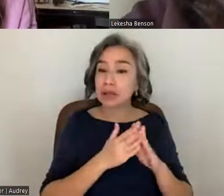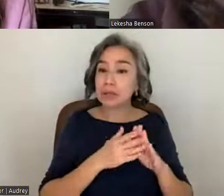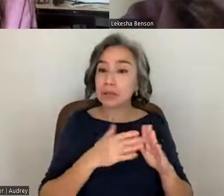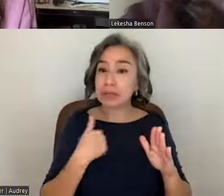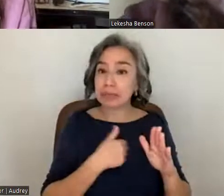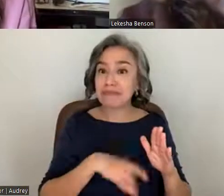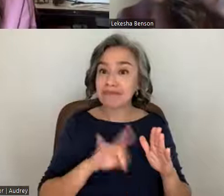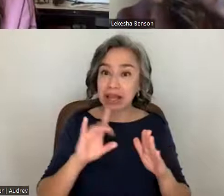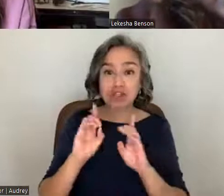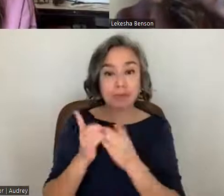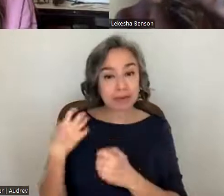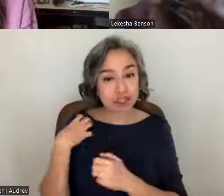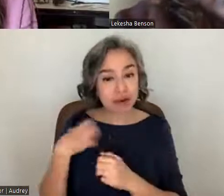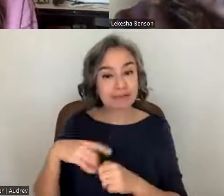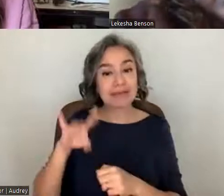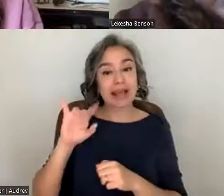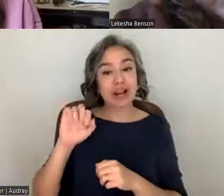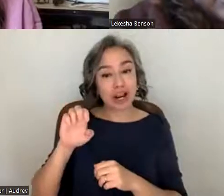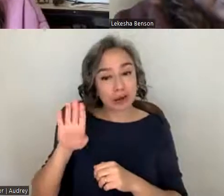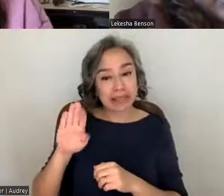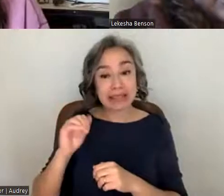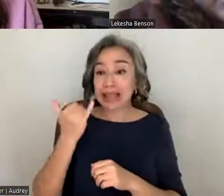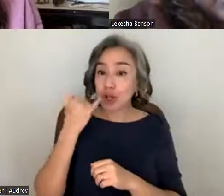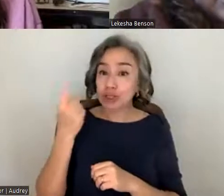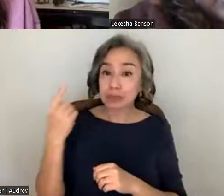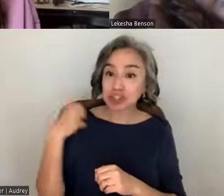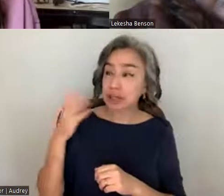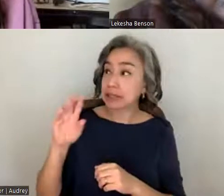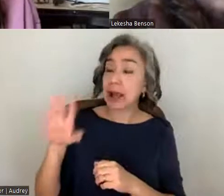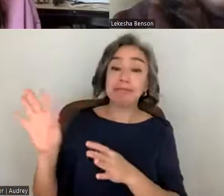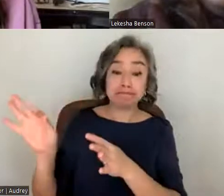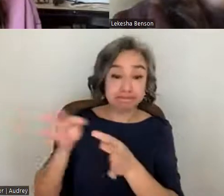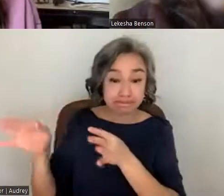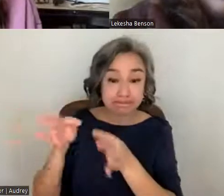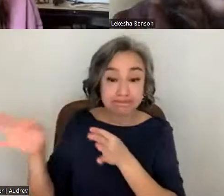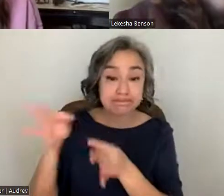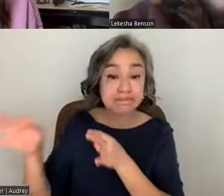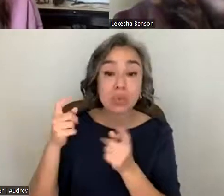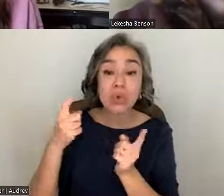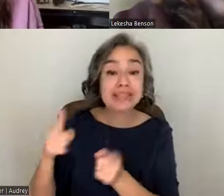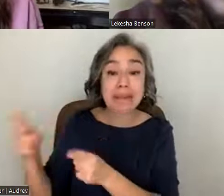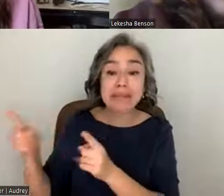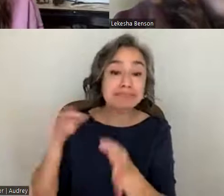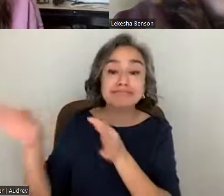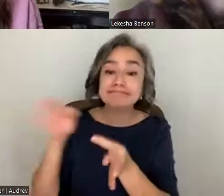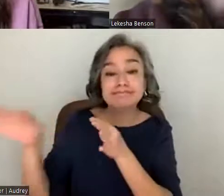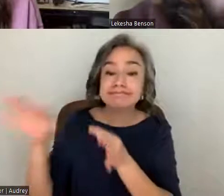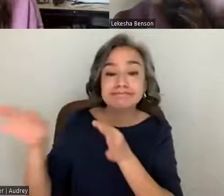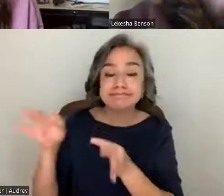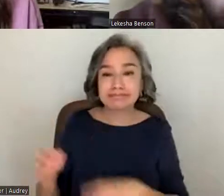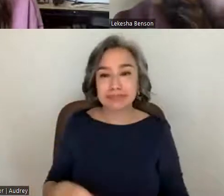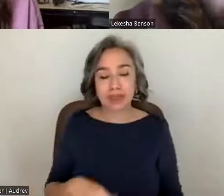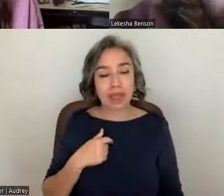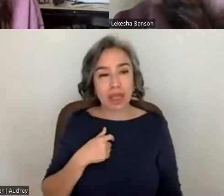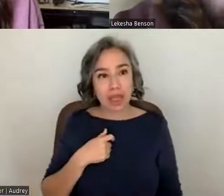IRB too. And they called somebody's chair, and they were like, you need to know what's going on. And it is amazing to